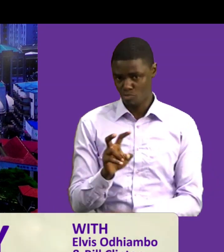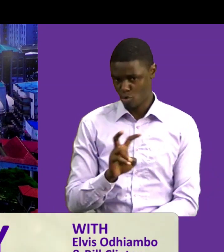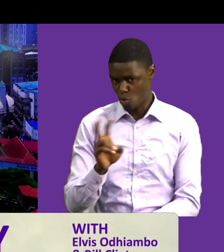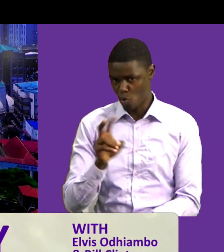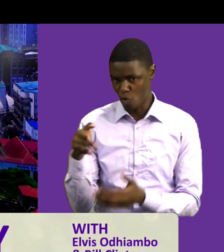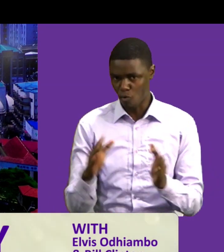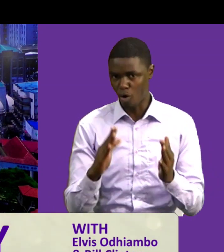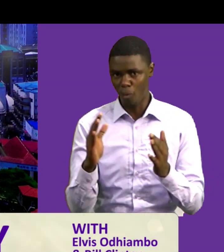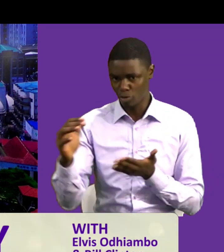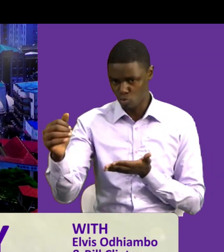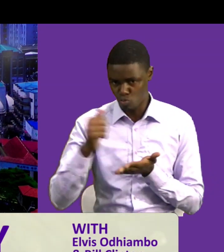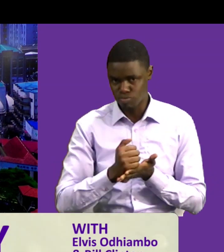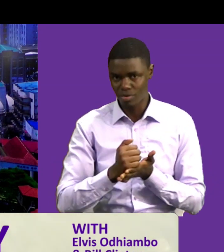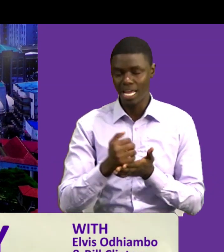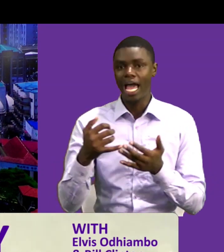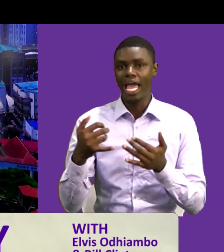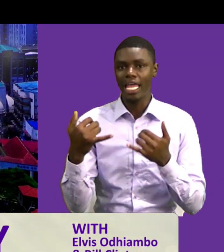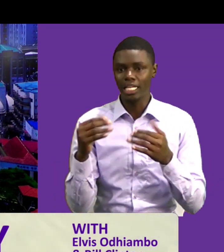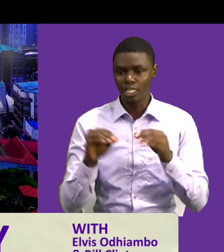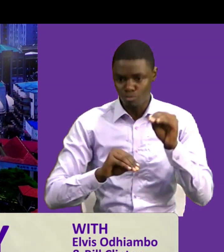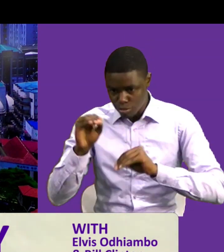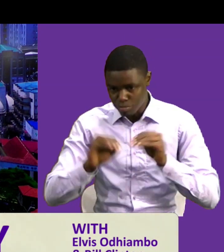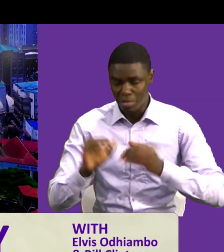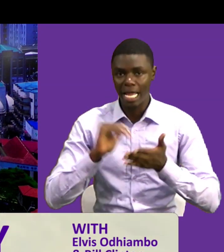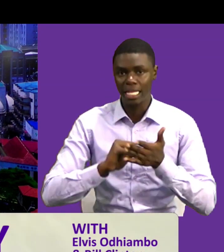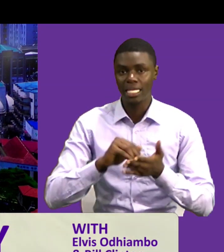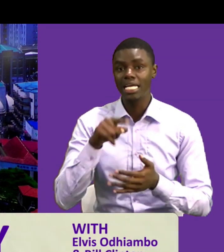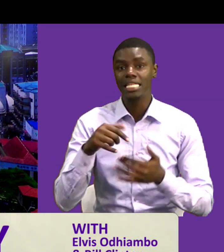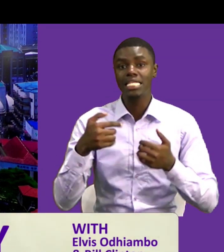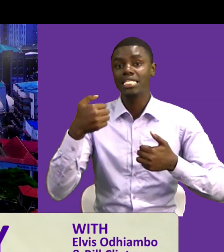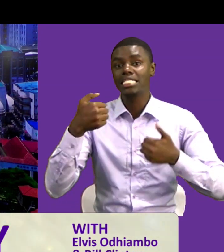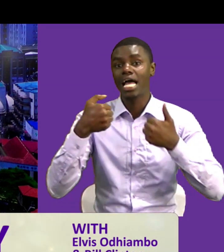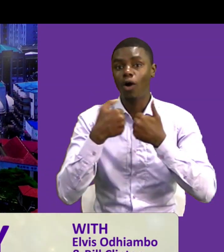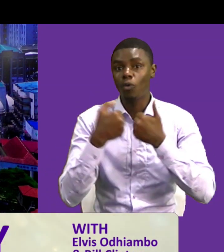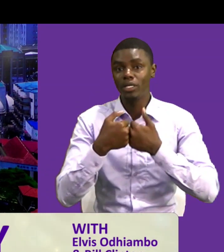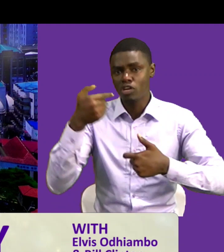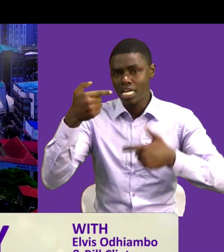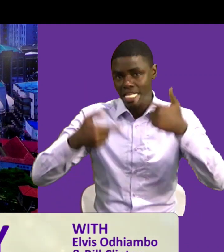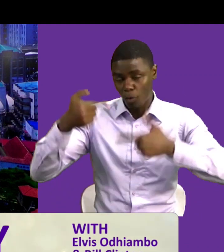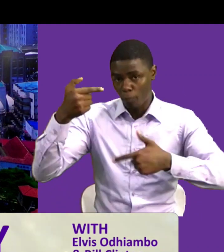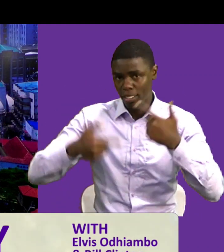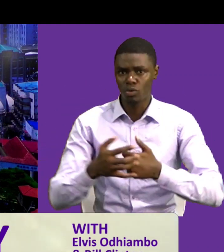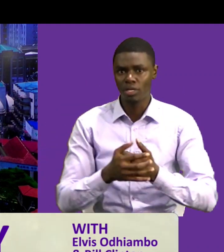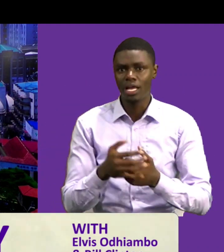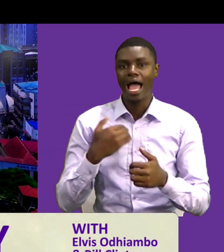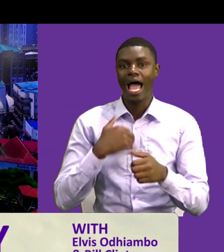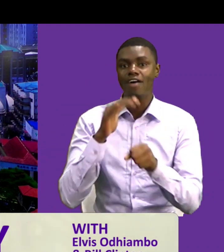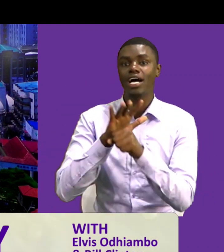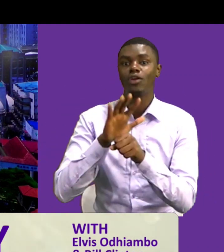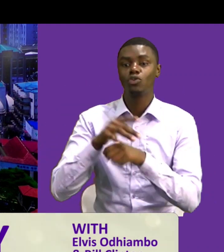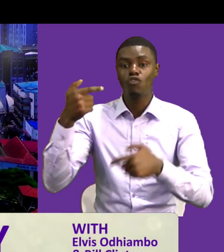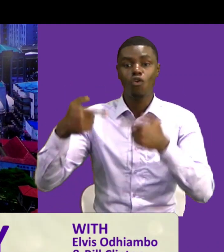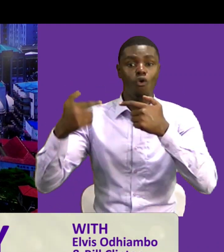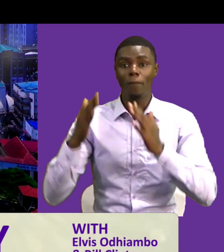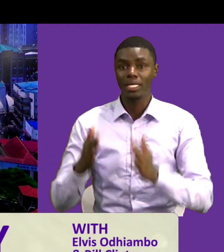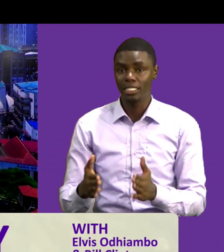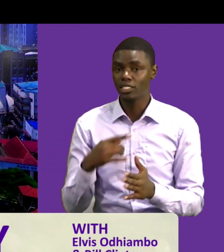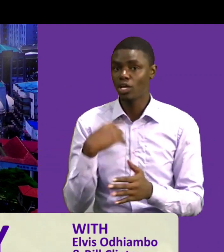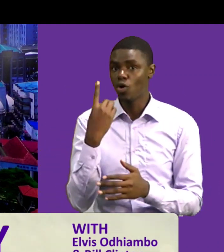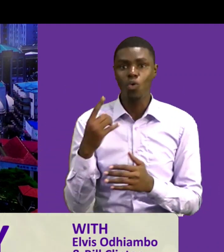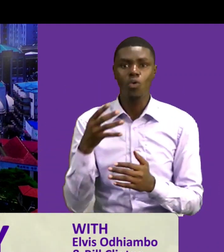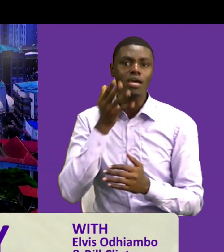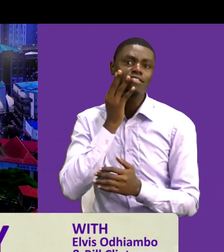way to reform again, because this is a competition. It has a lot of competitors who